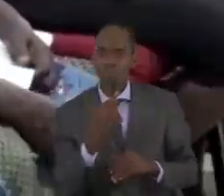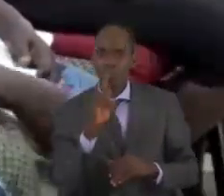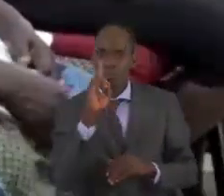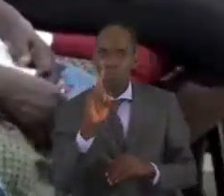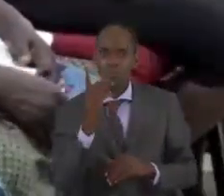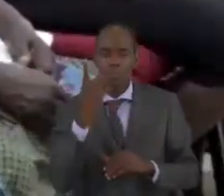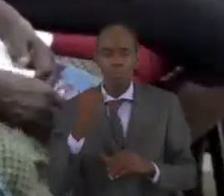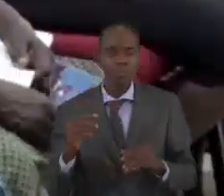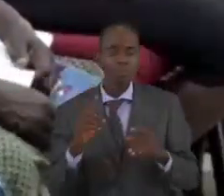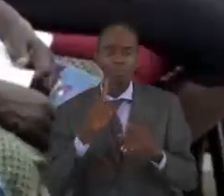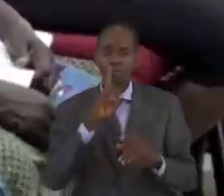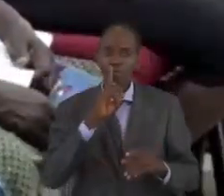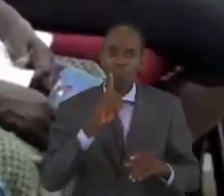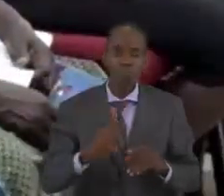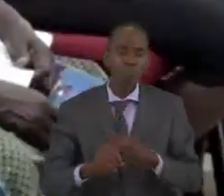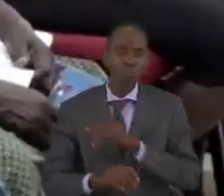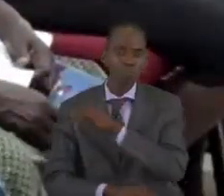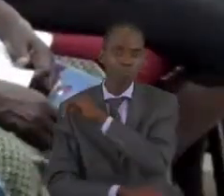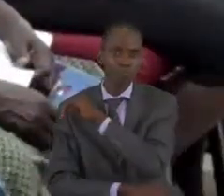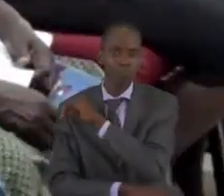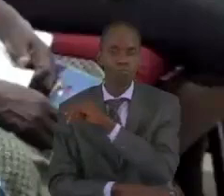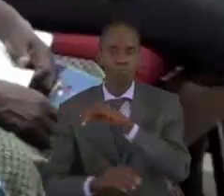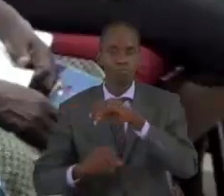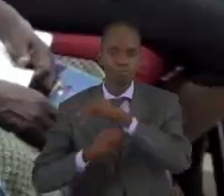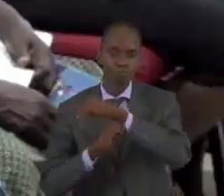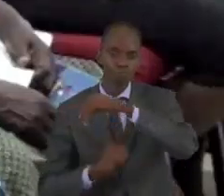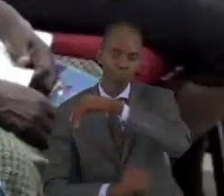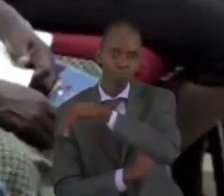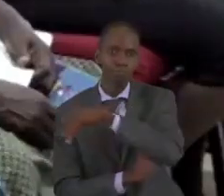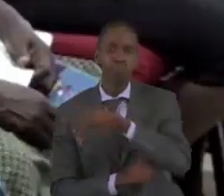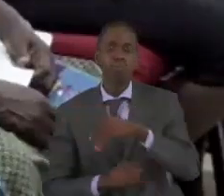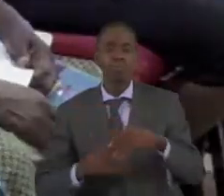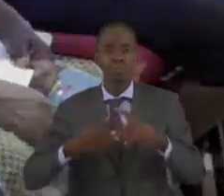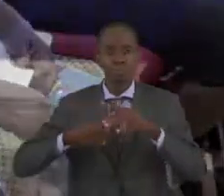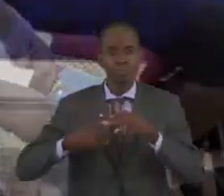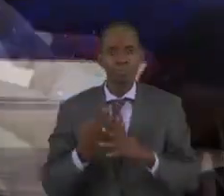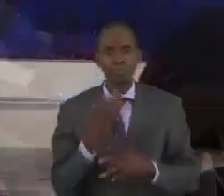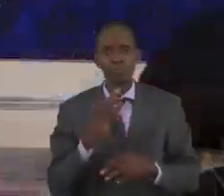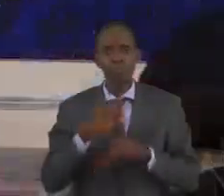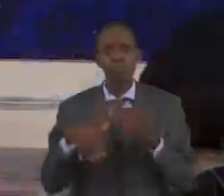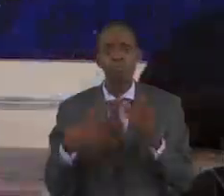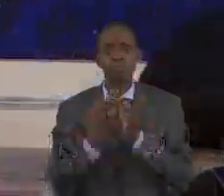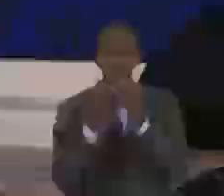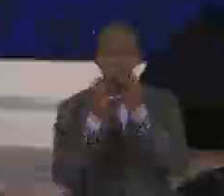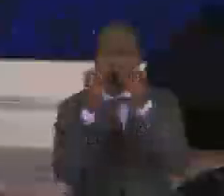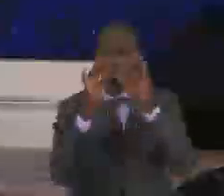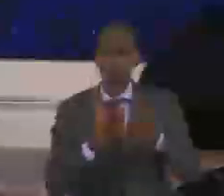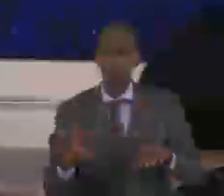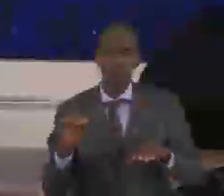very source and the foundation and the fountain of all blessings